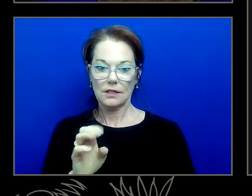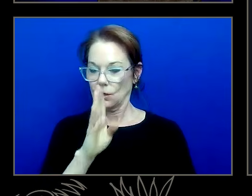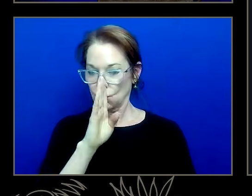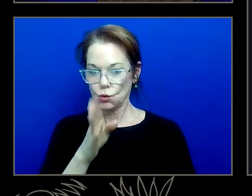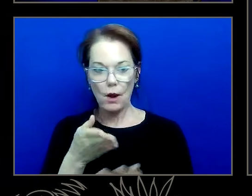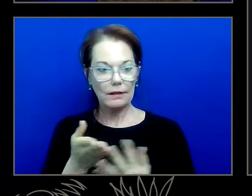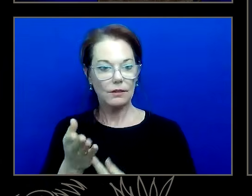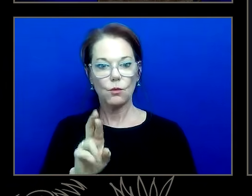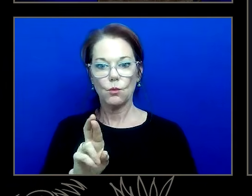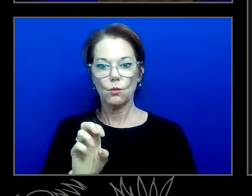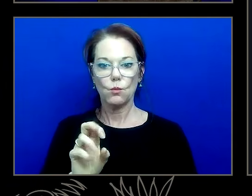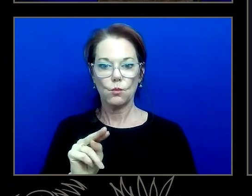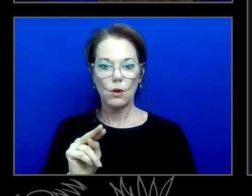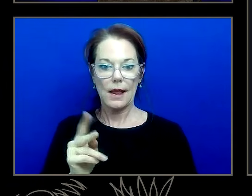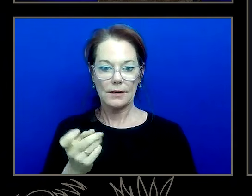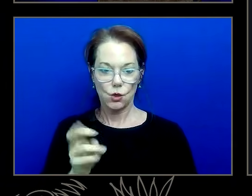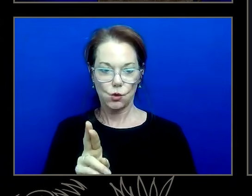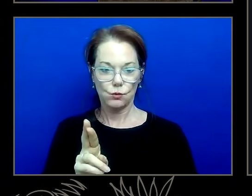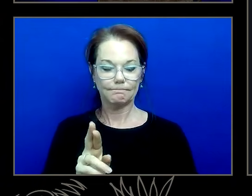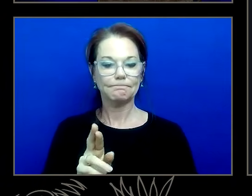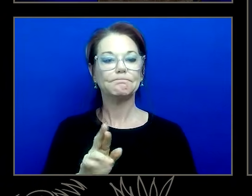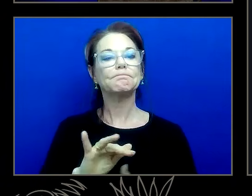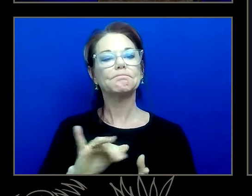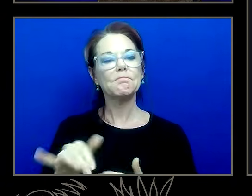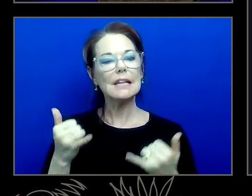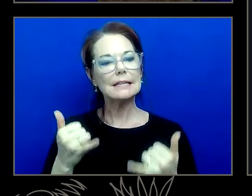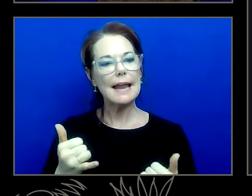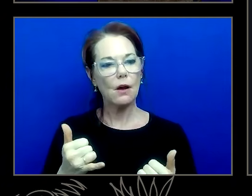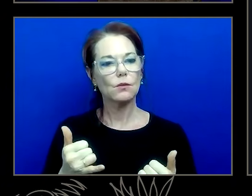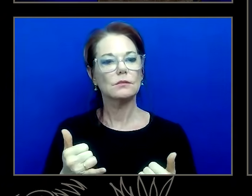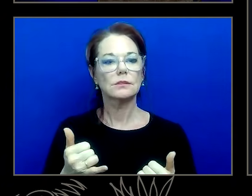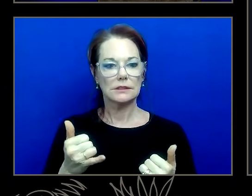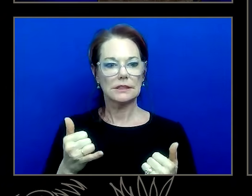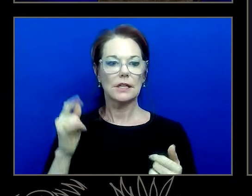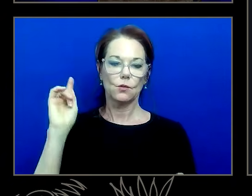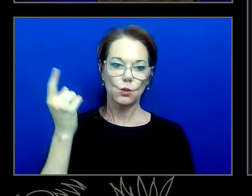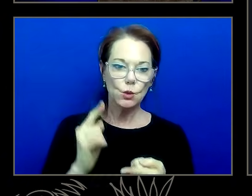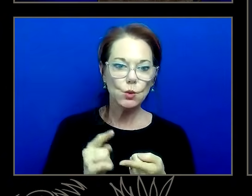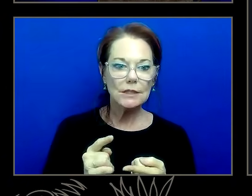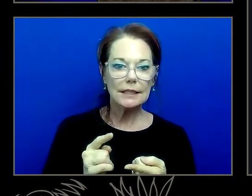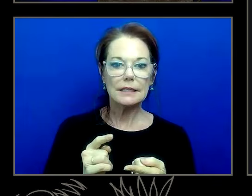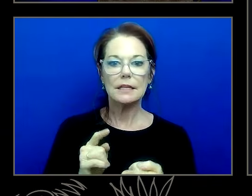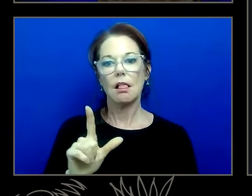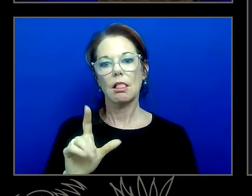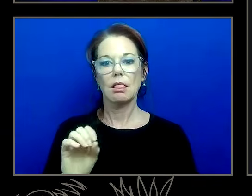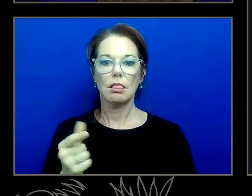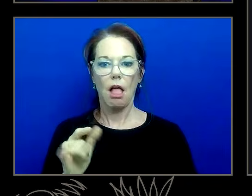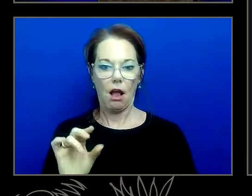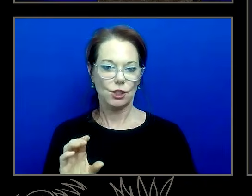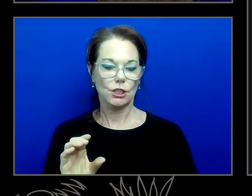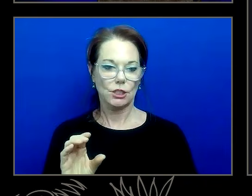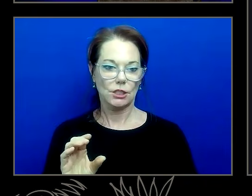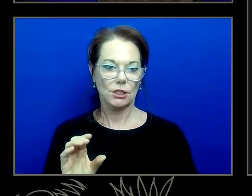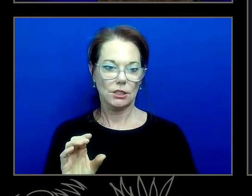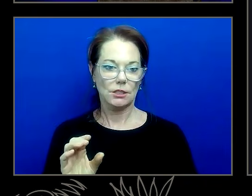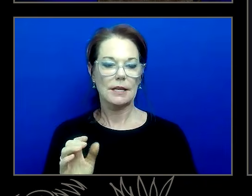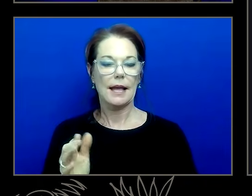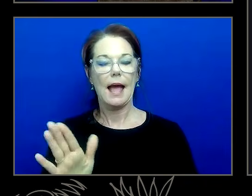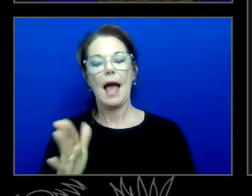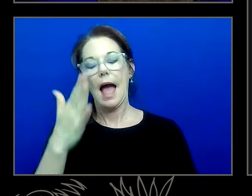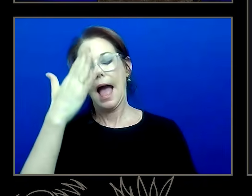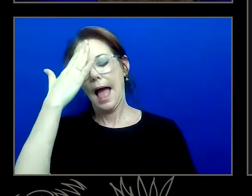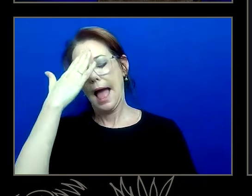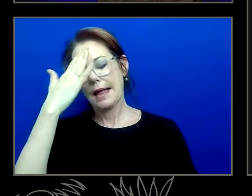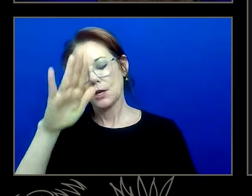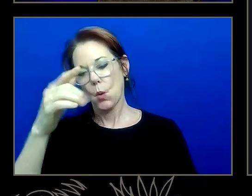right, so now let's talk about, getting further, reducing state or reducing logic for that matter. I know what you're